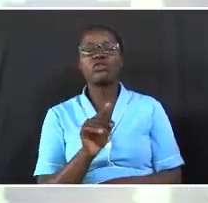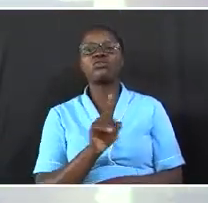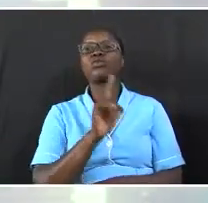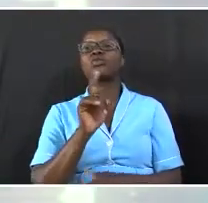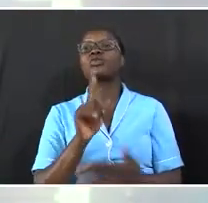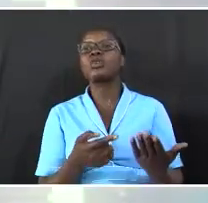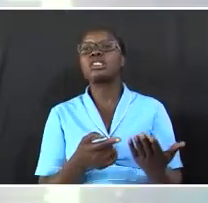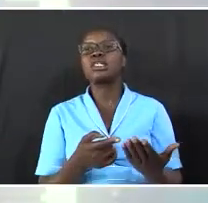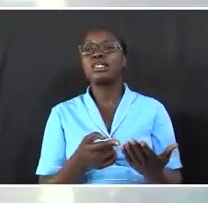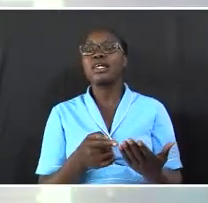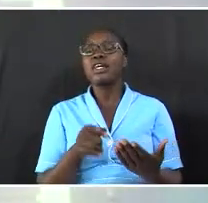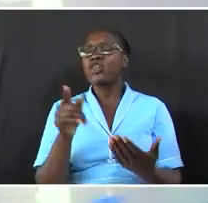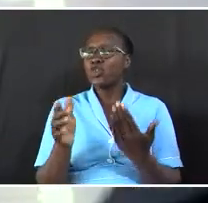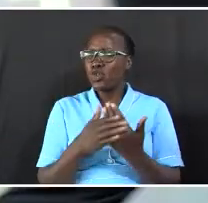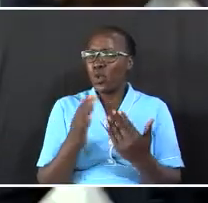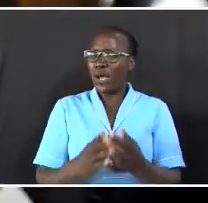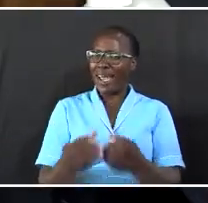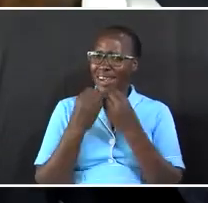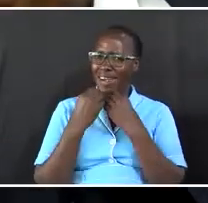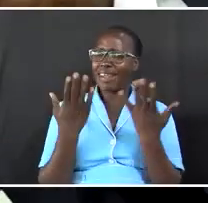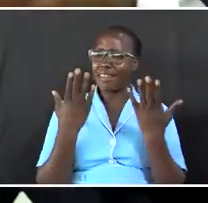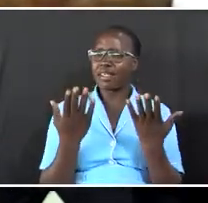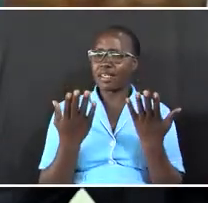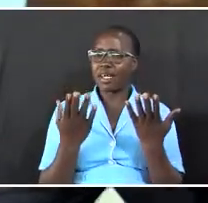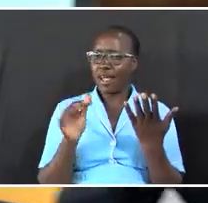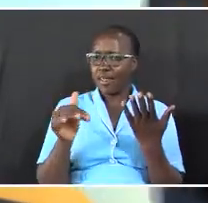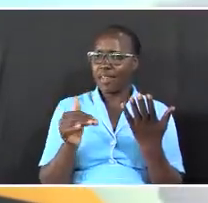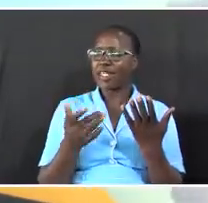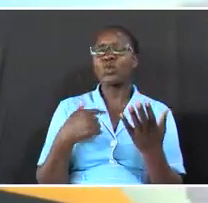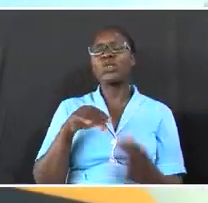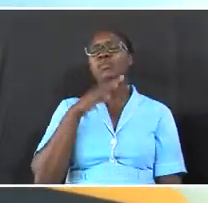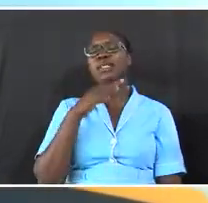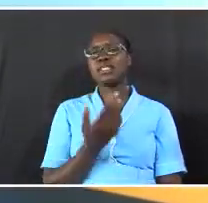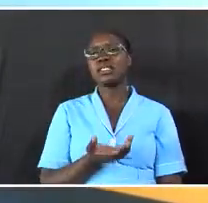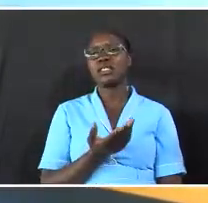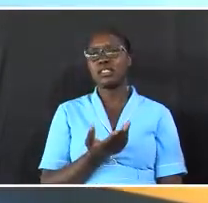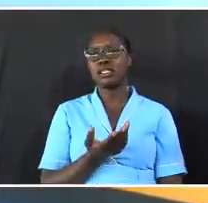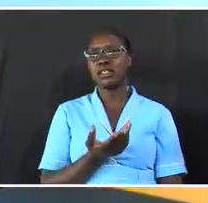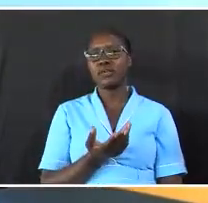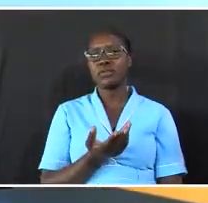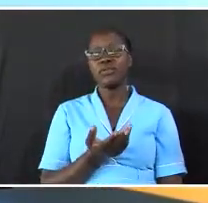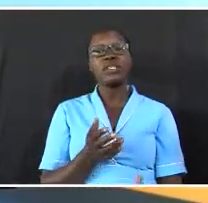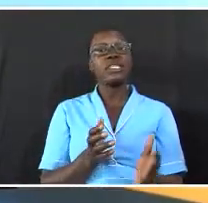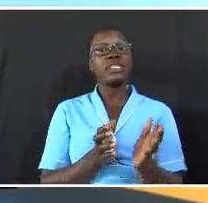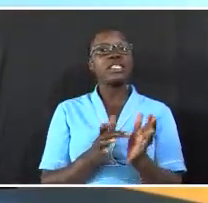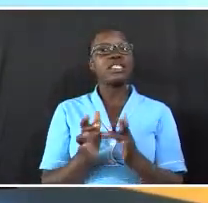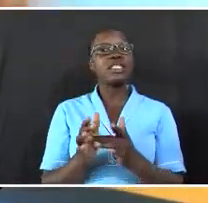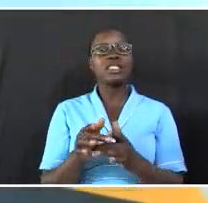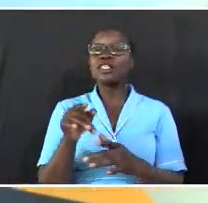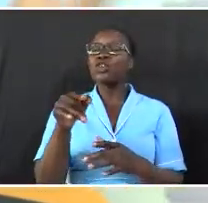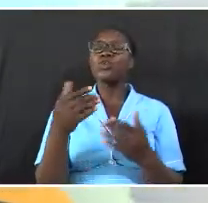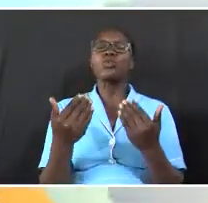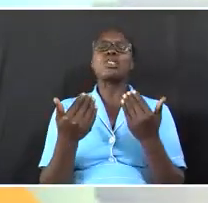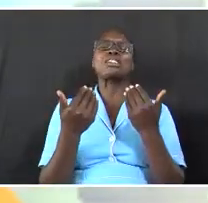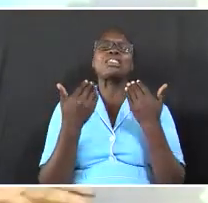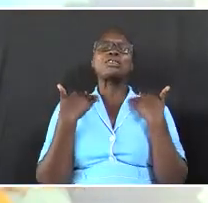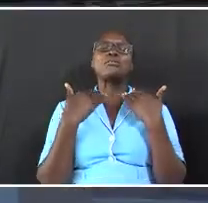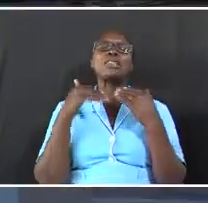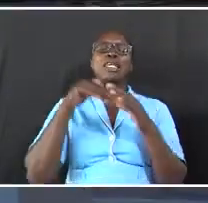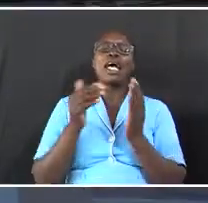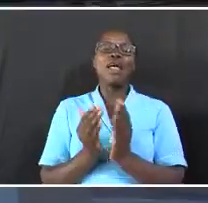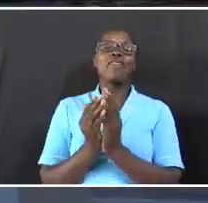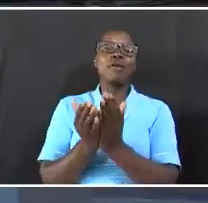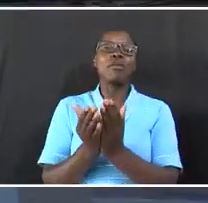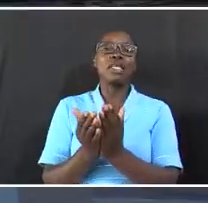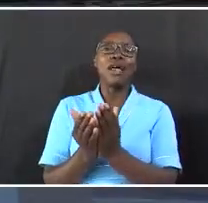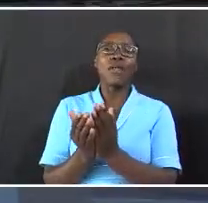question. Carest thou that we perish? Jesus, you are sleeping in the boat,